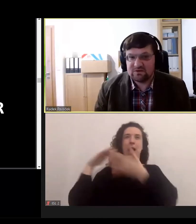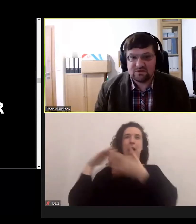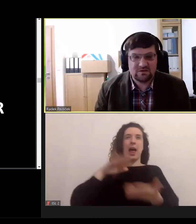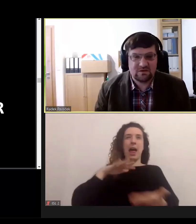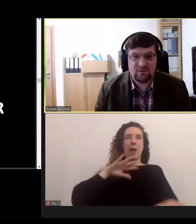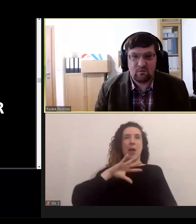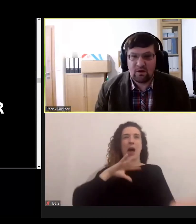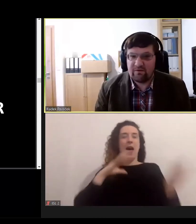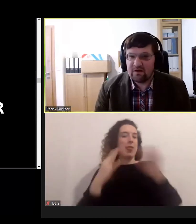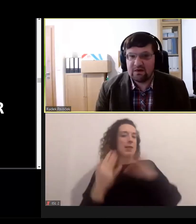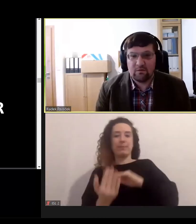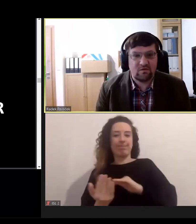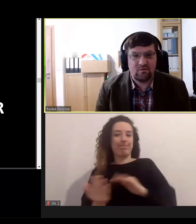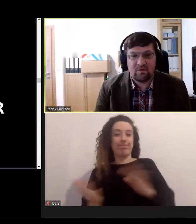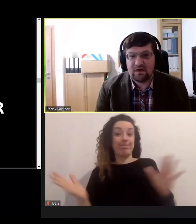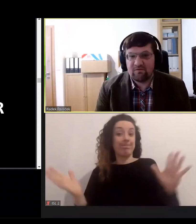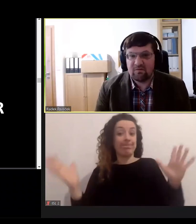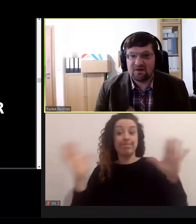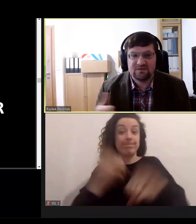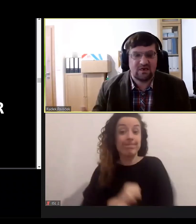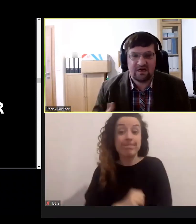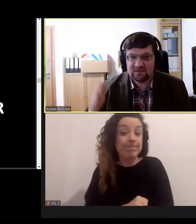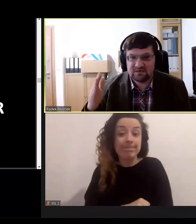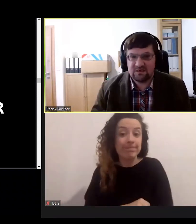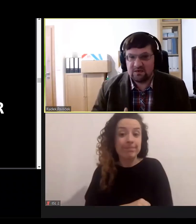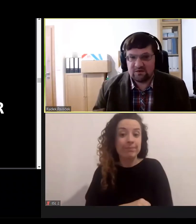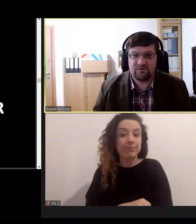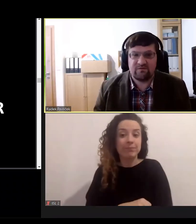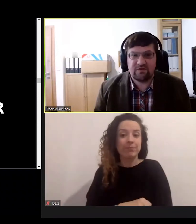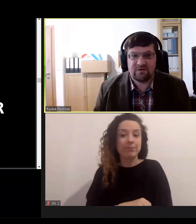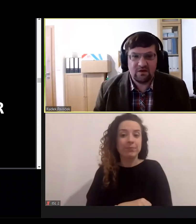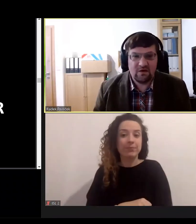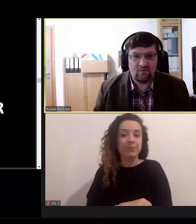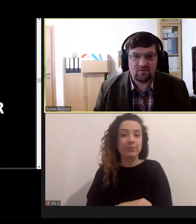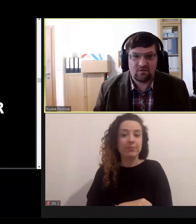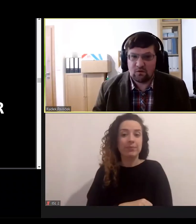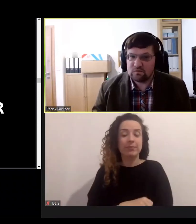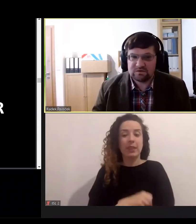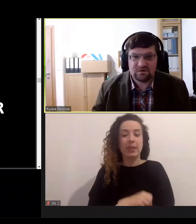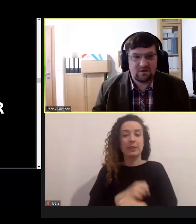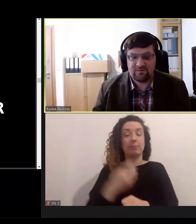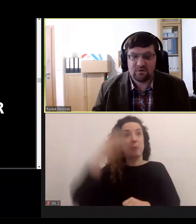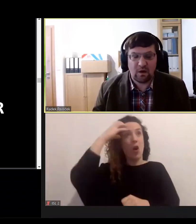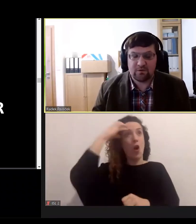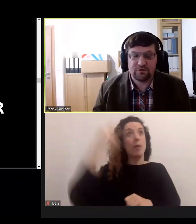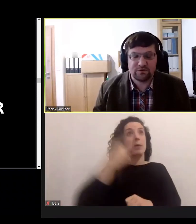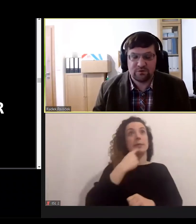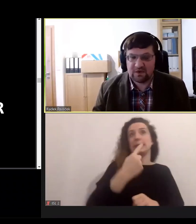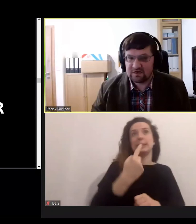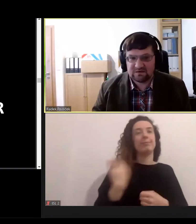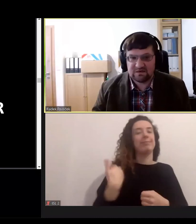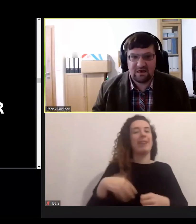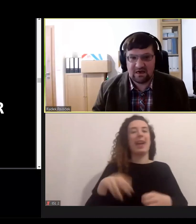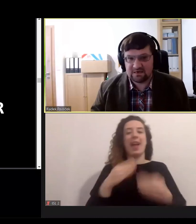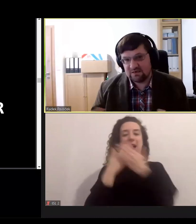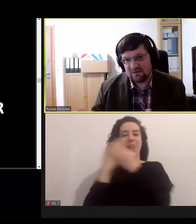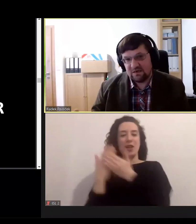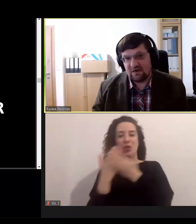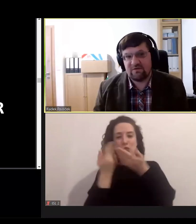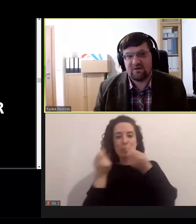and loss of physical contact, increase in self-study. Most of the students were